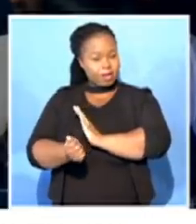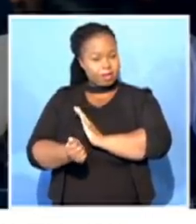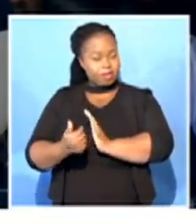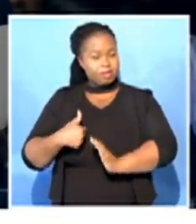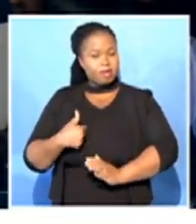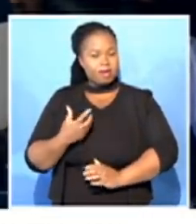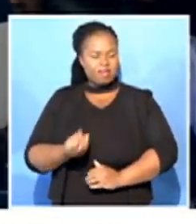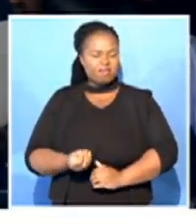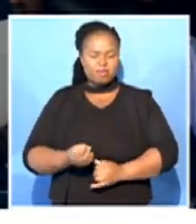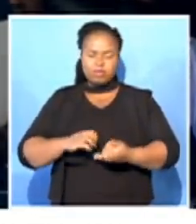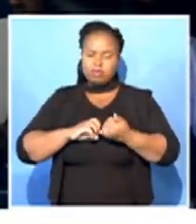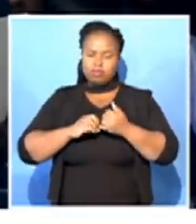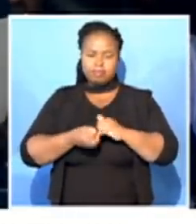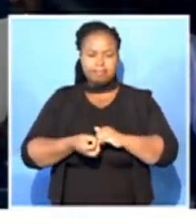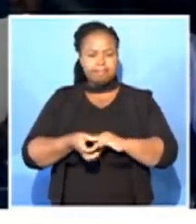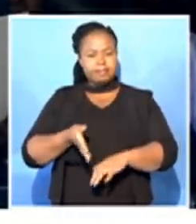And talents.